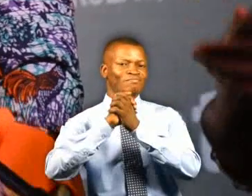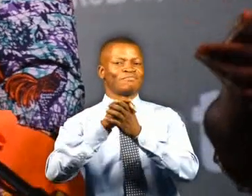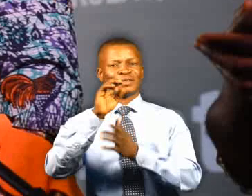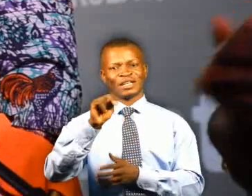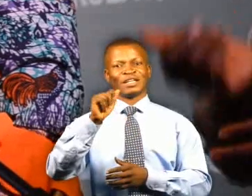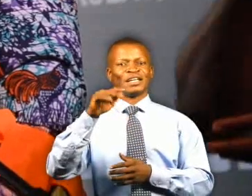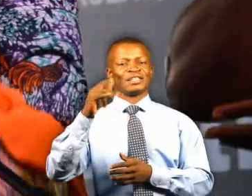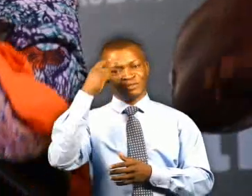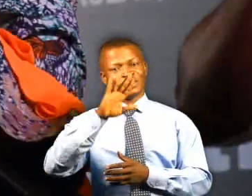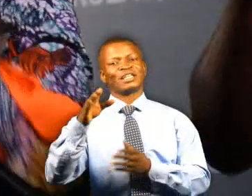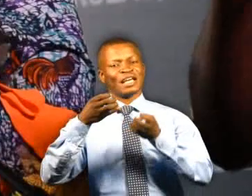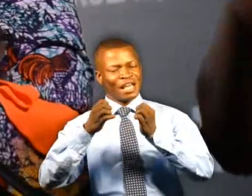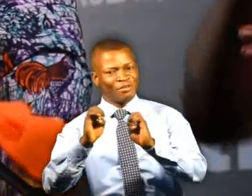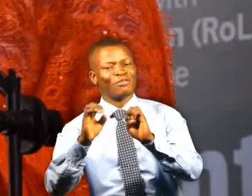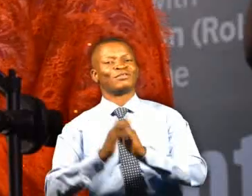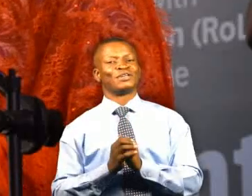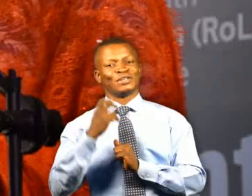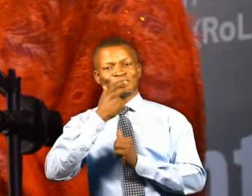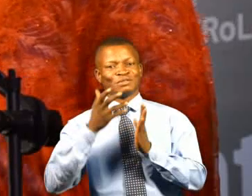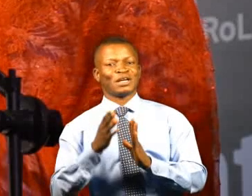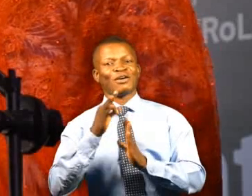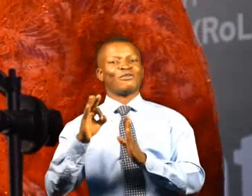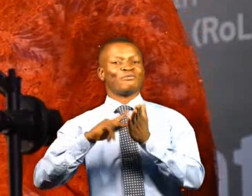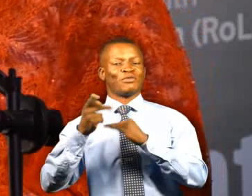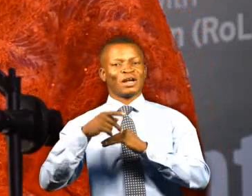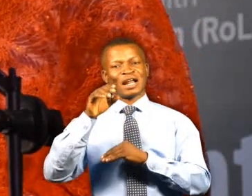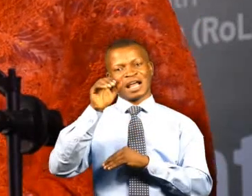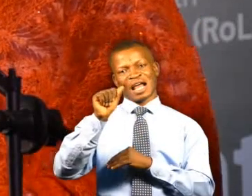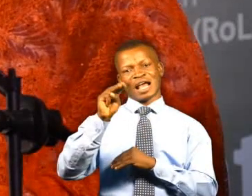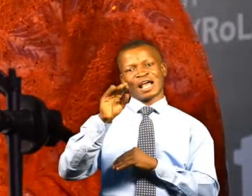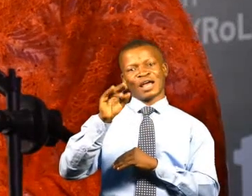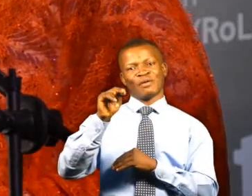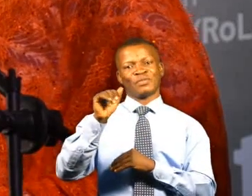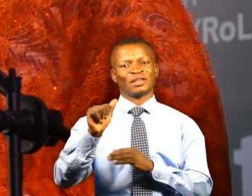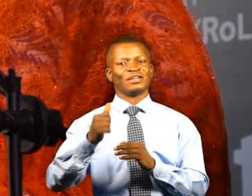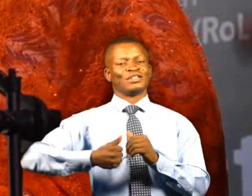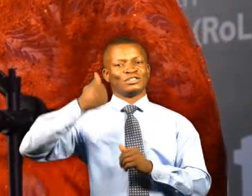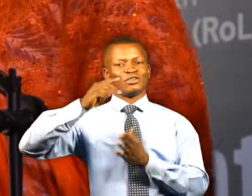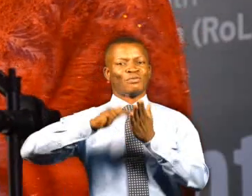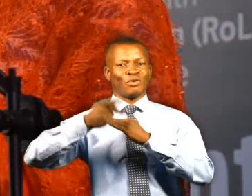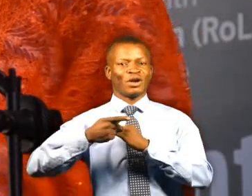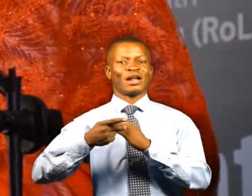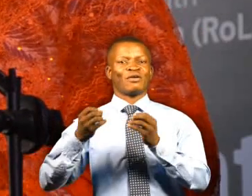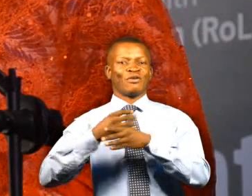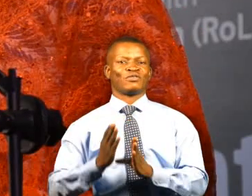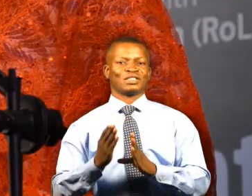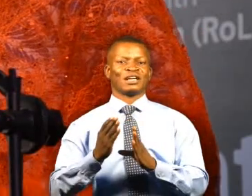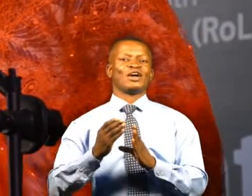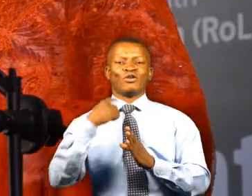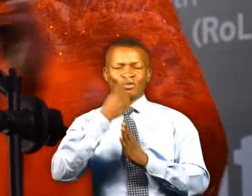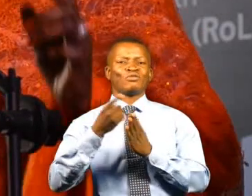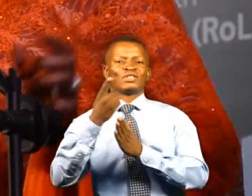commended NAPTIP for the efforts made so far. The speaker of the event, Amina Salihu, Senior Programs Officer,